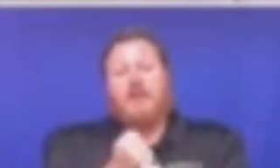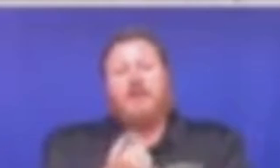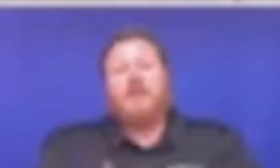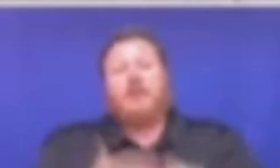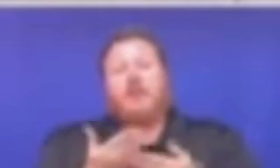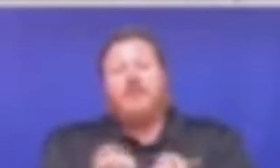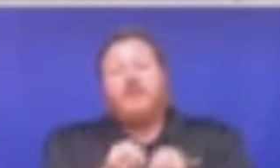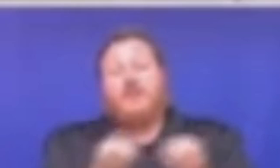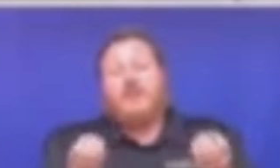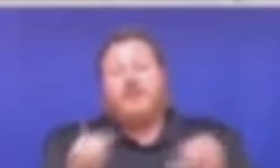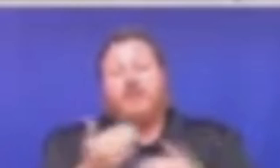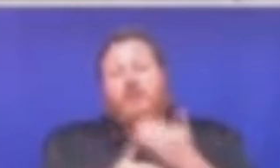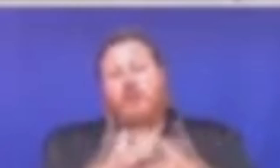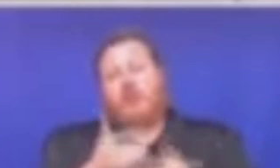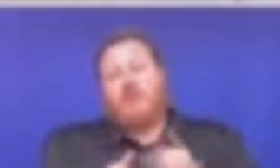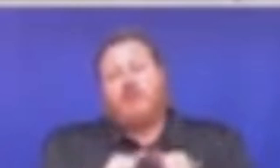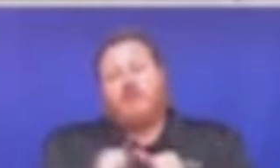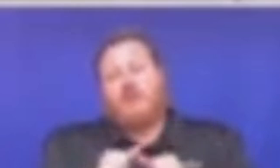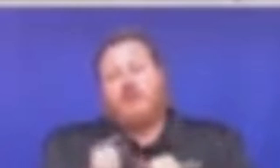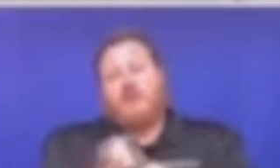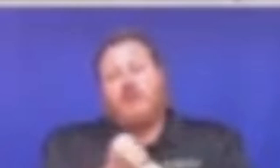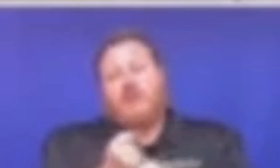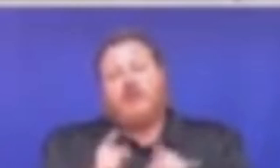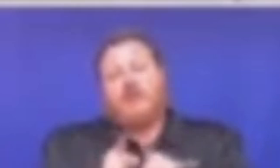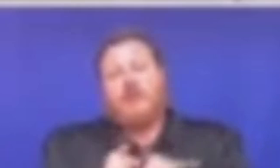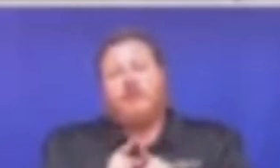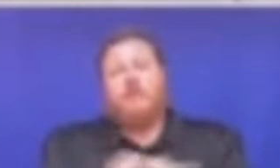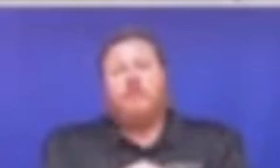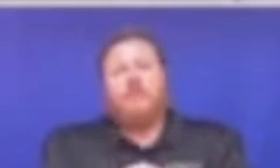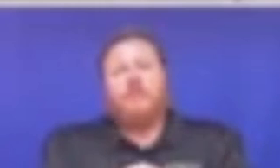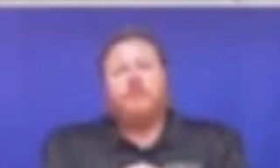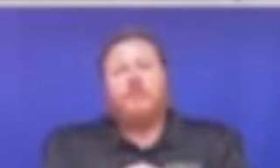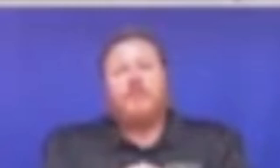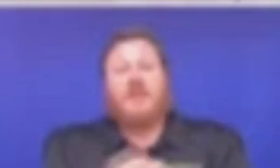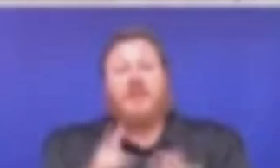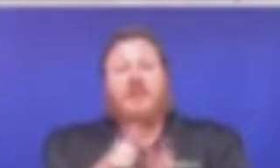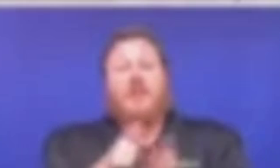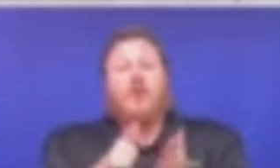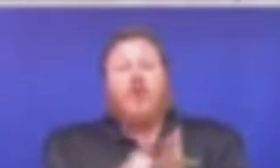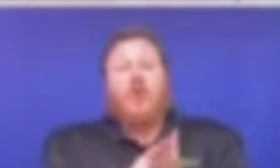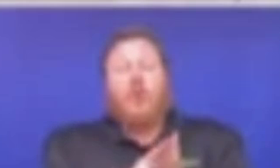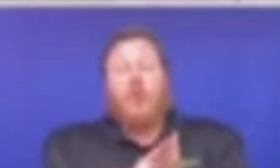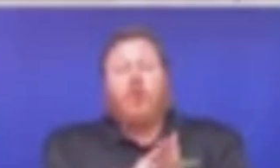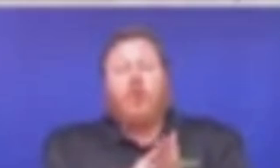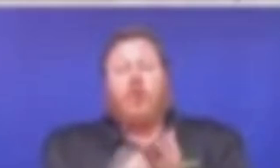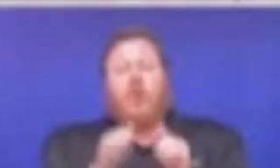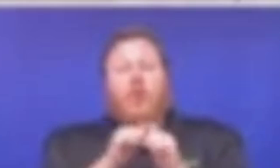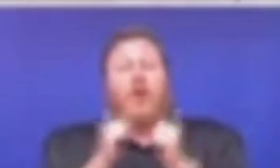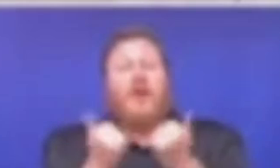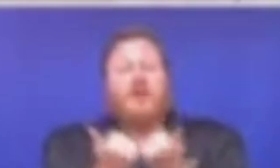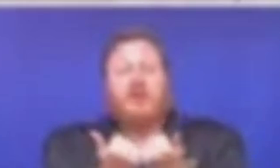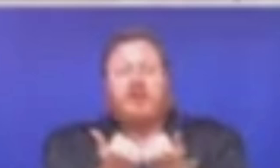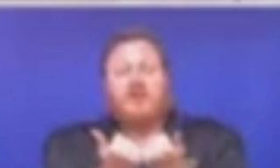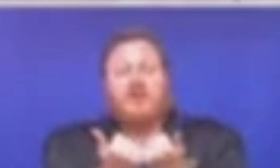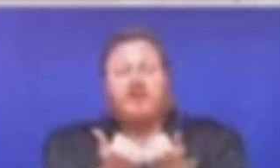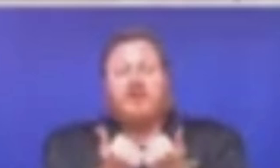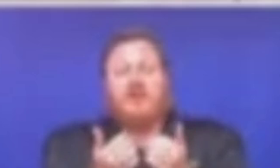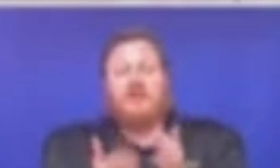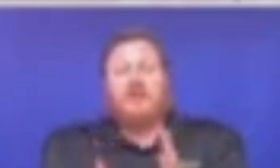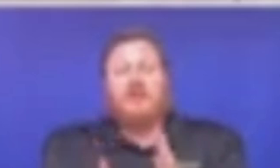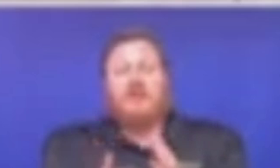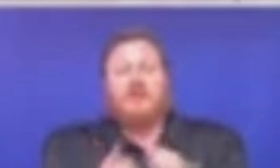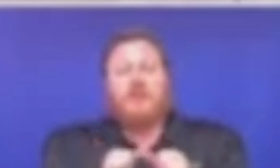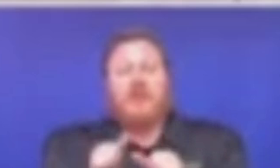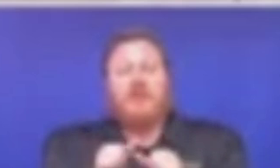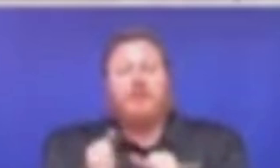delivery processes. We are strengthening law enforcement agencies to address crime as well as